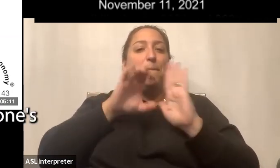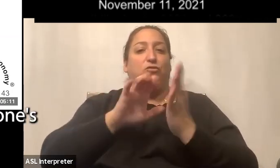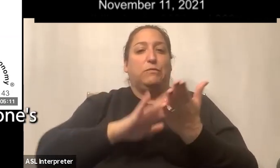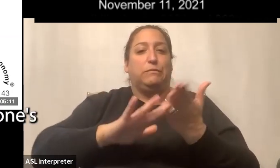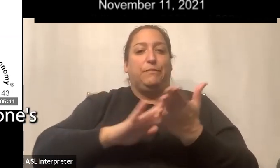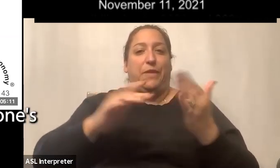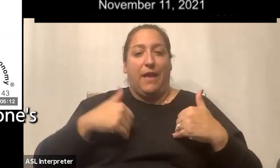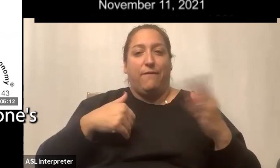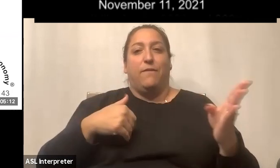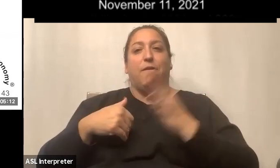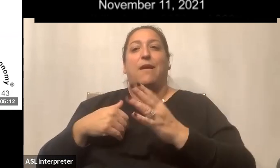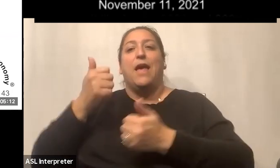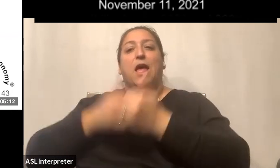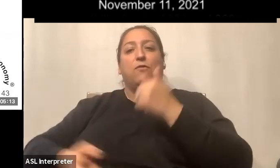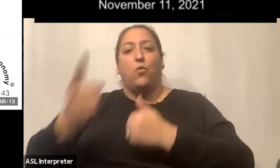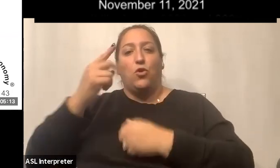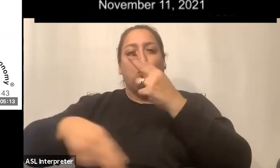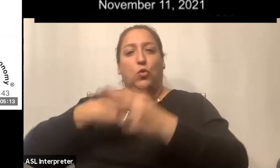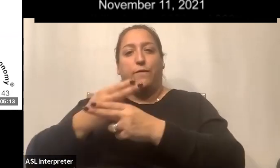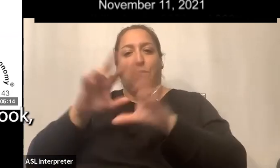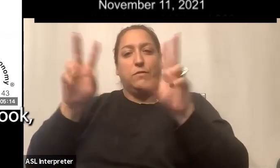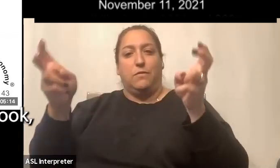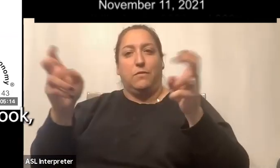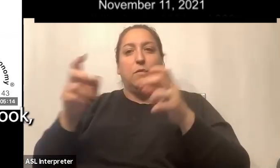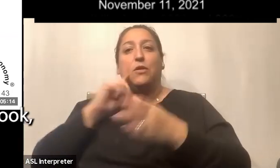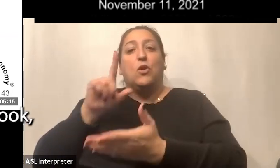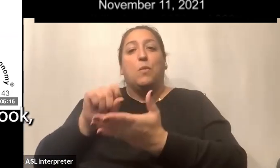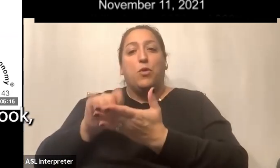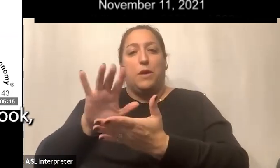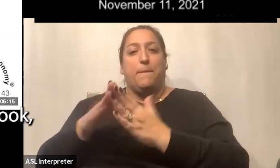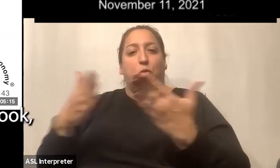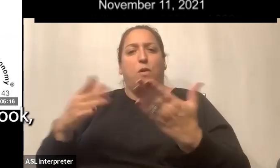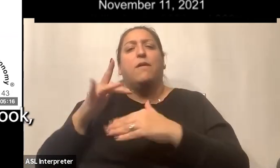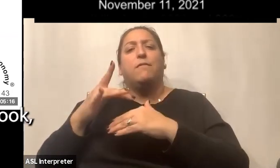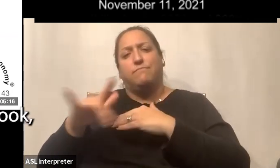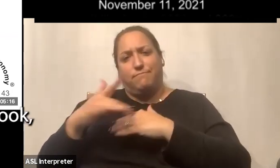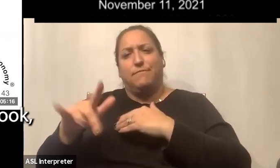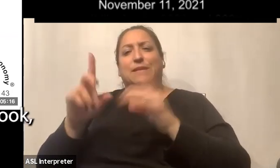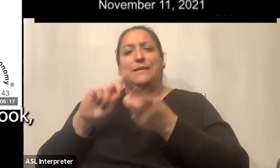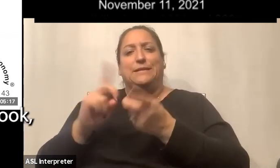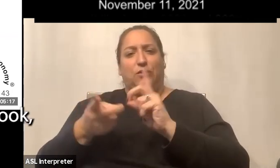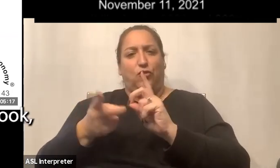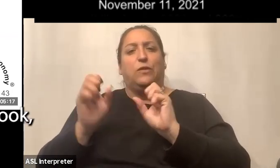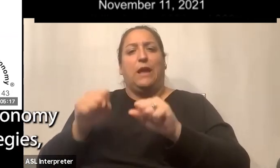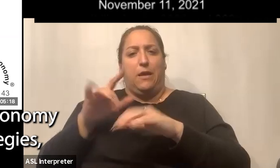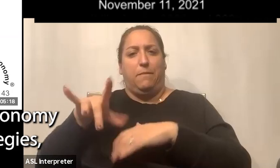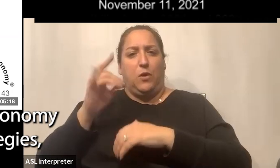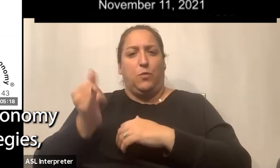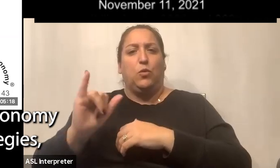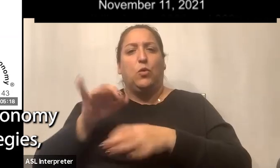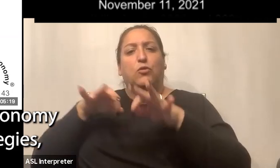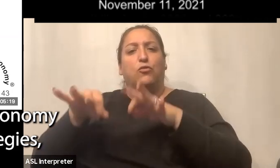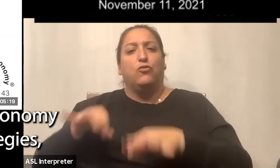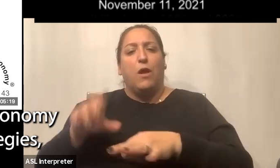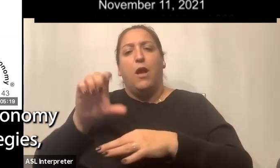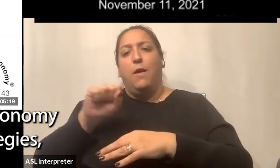called Everyone's Universe. It's a print book. It's also available as a digital book. And it describes case